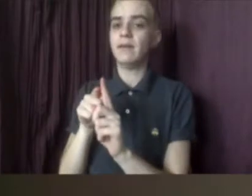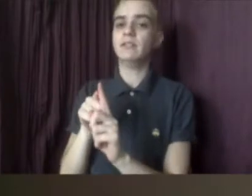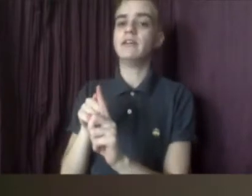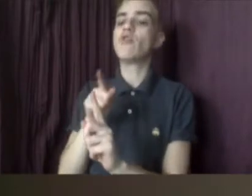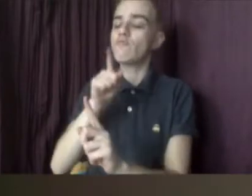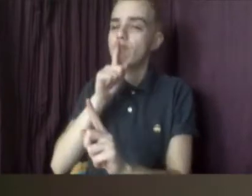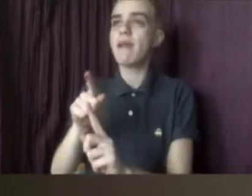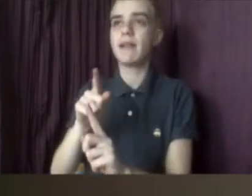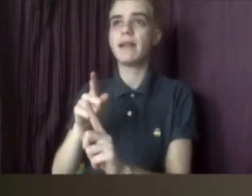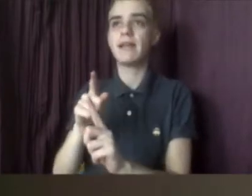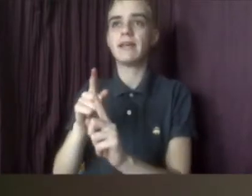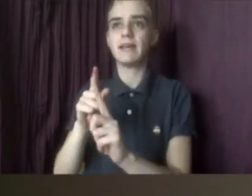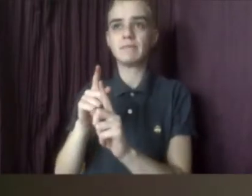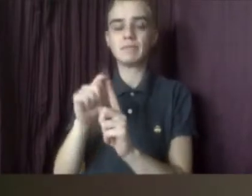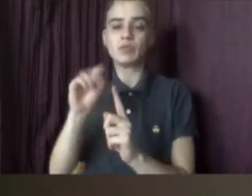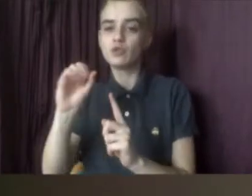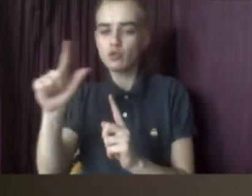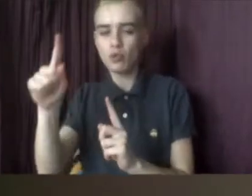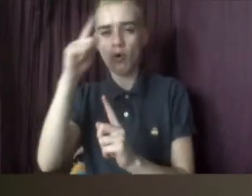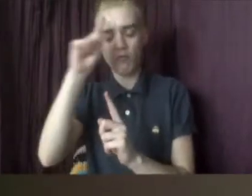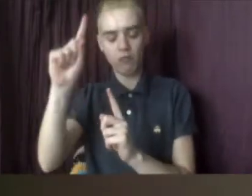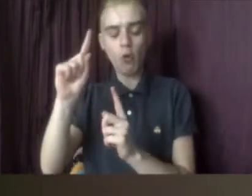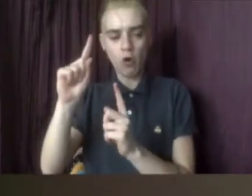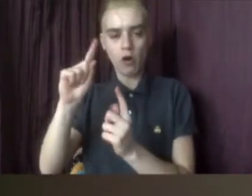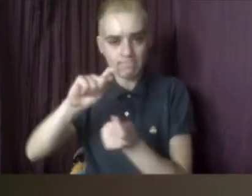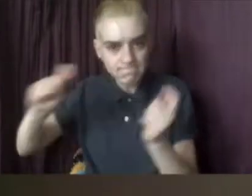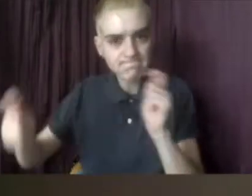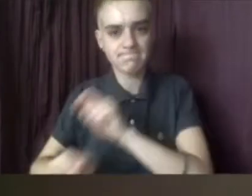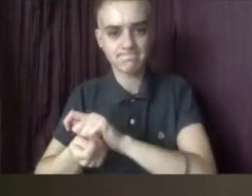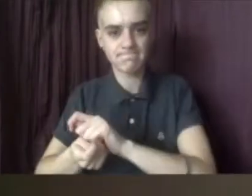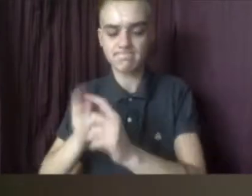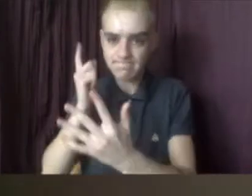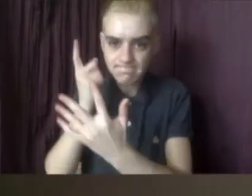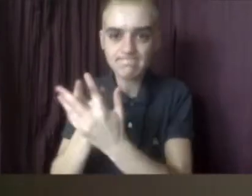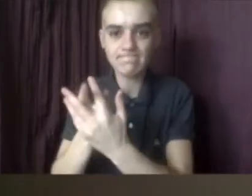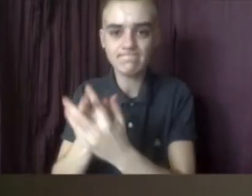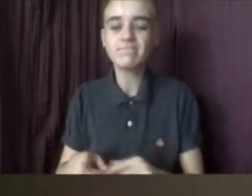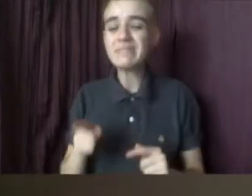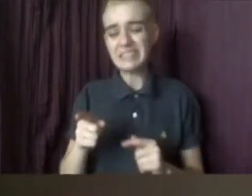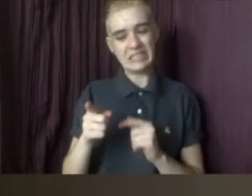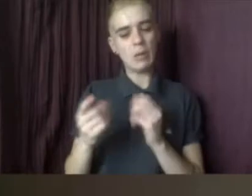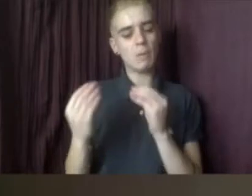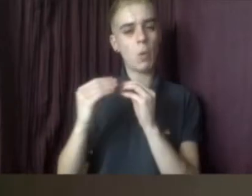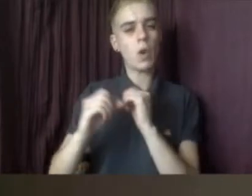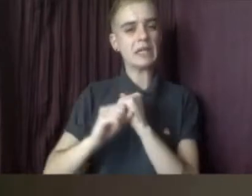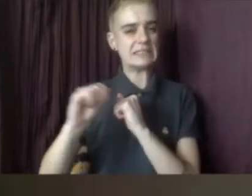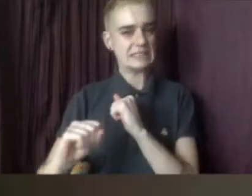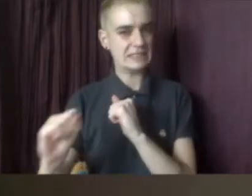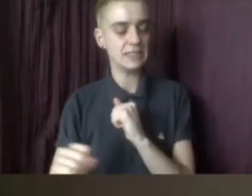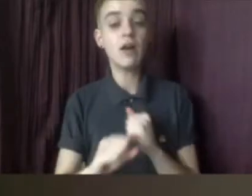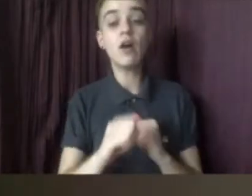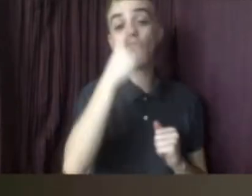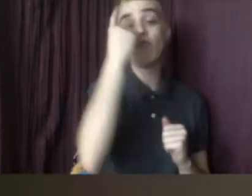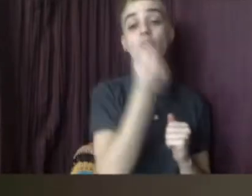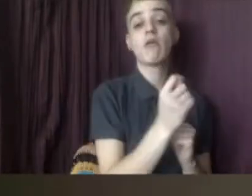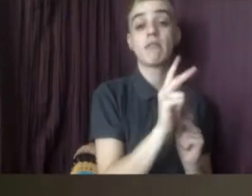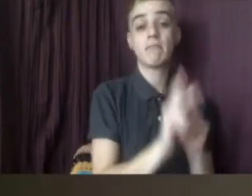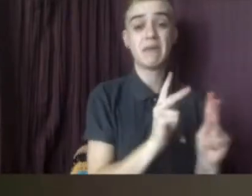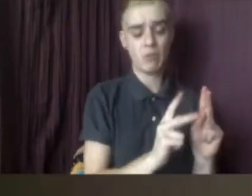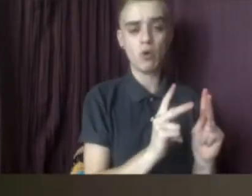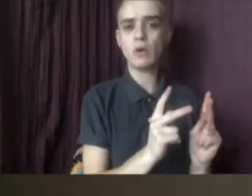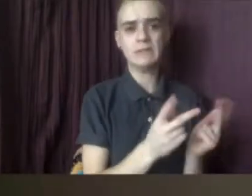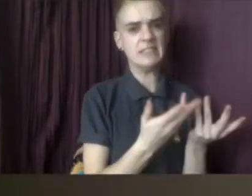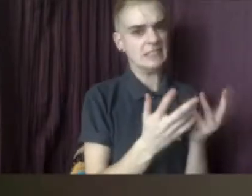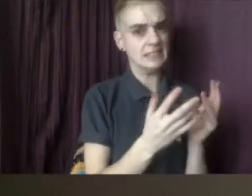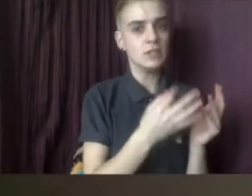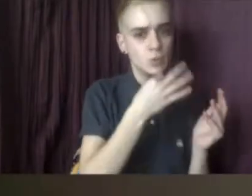thinking about the For the People Act and the need to pass it and advocating for it, it's so important that we think of